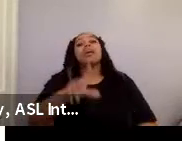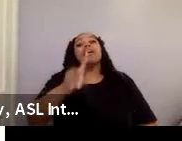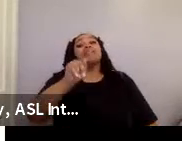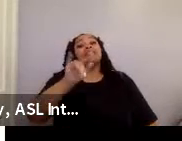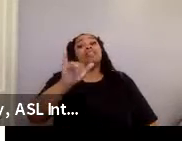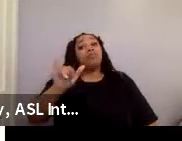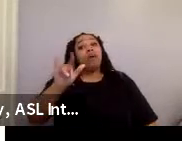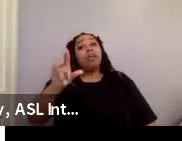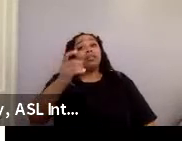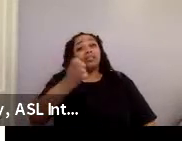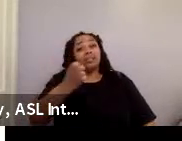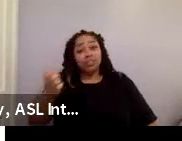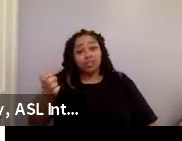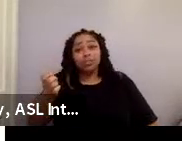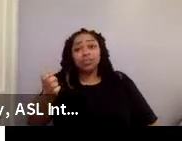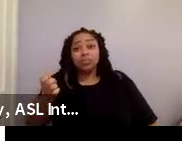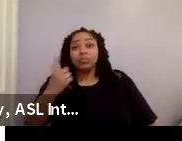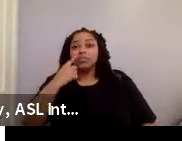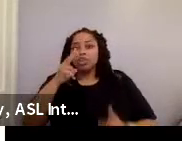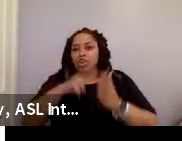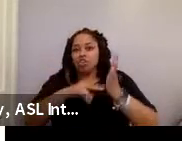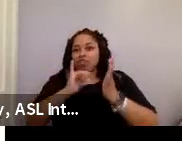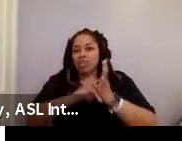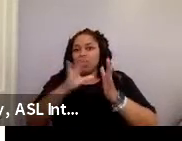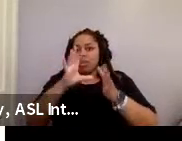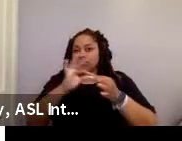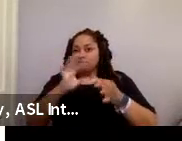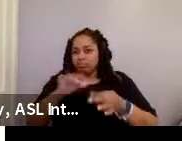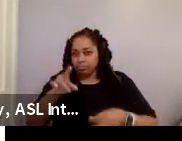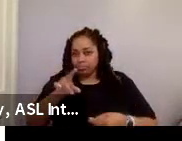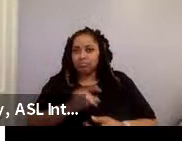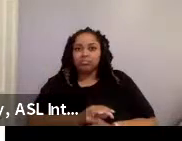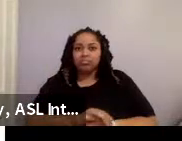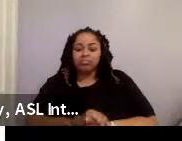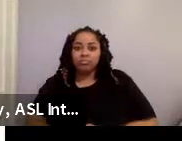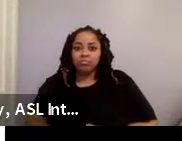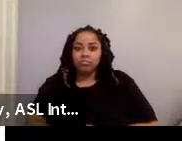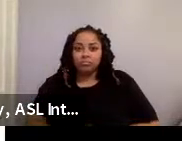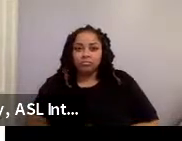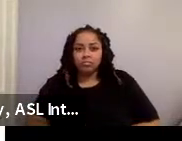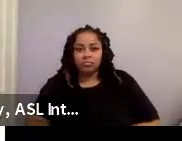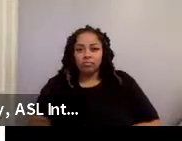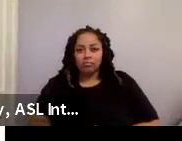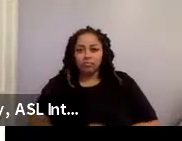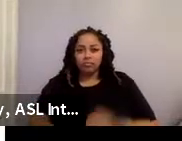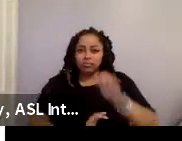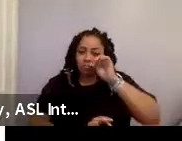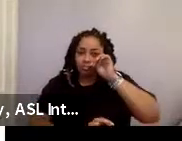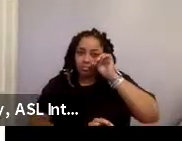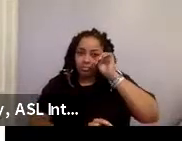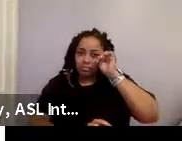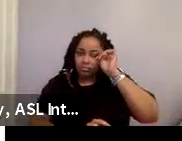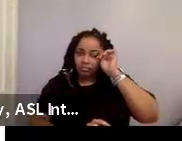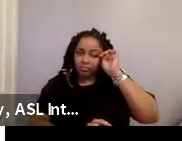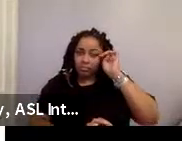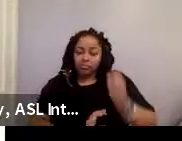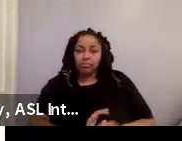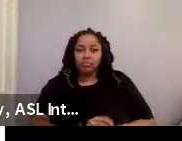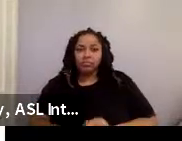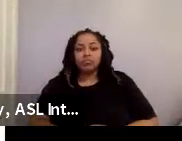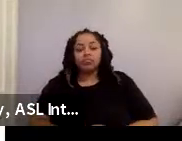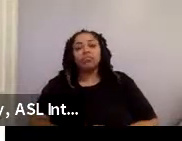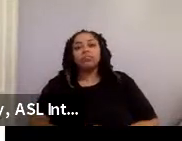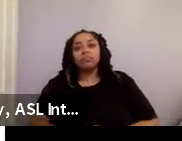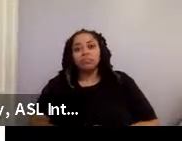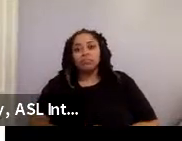is equipment that enables interactive text-based communications through the transmission of frequency shift keying audio tones across the